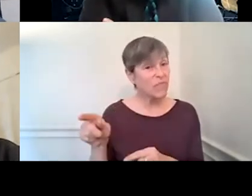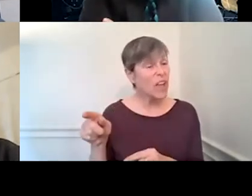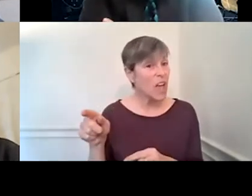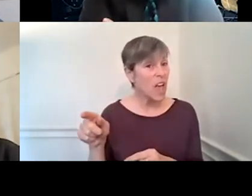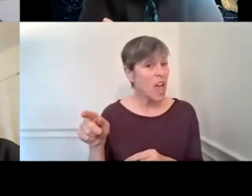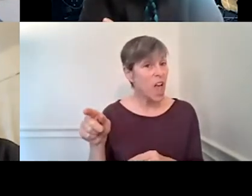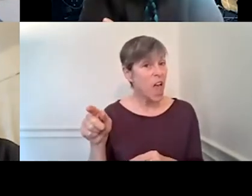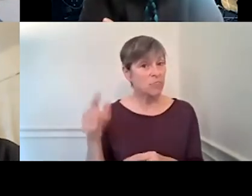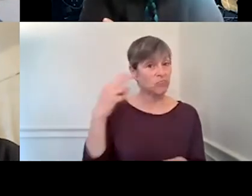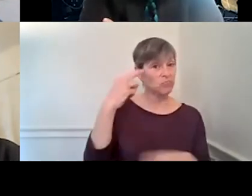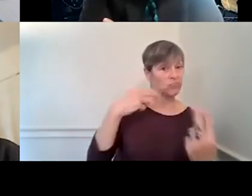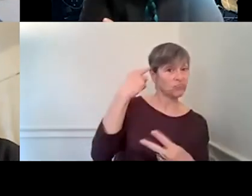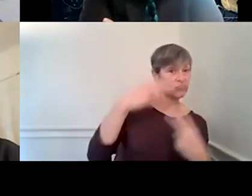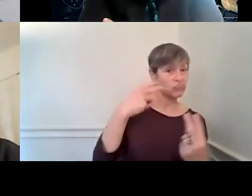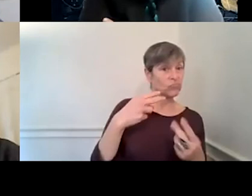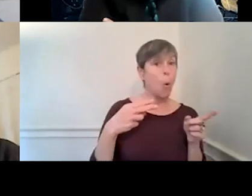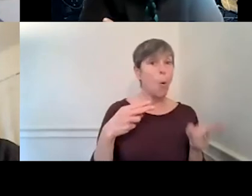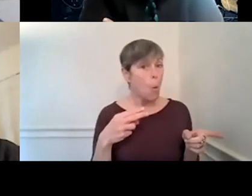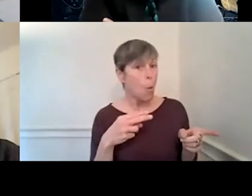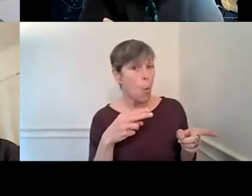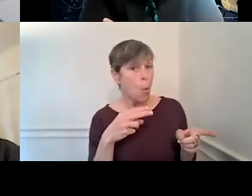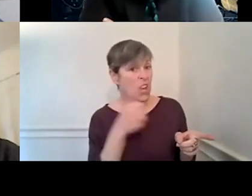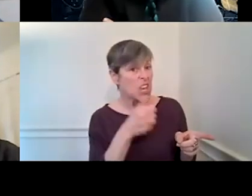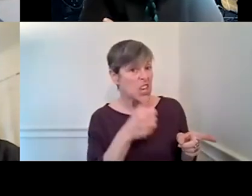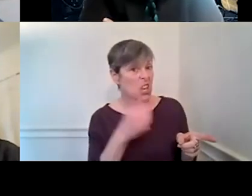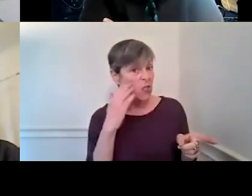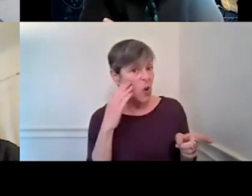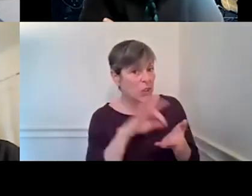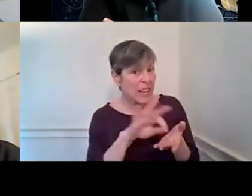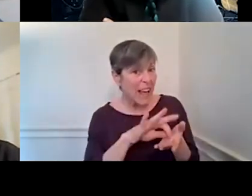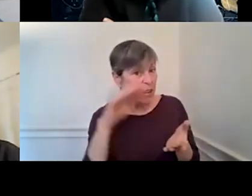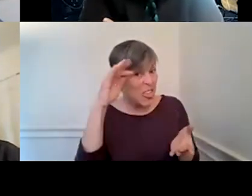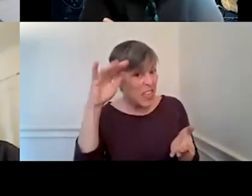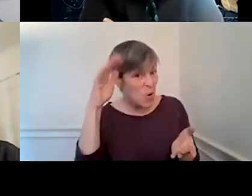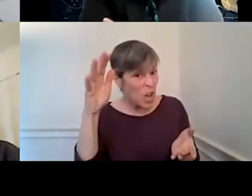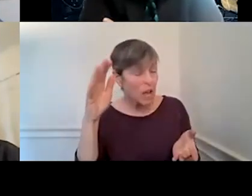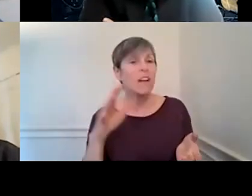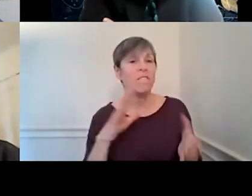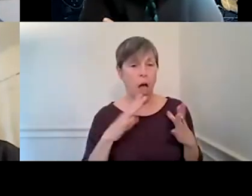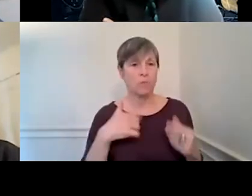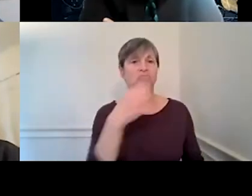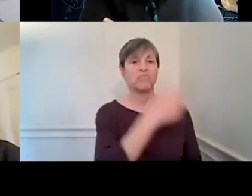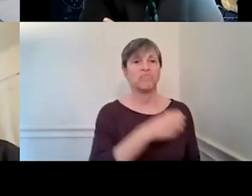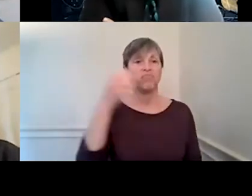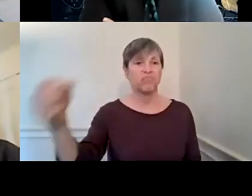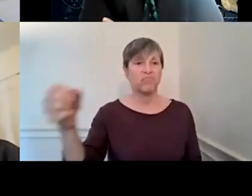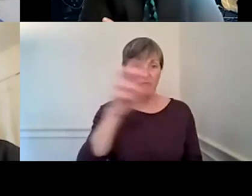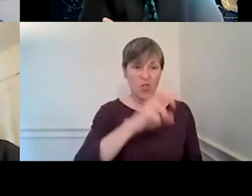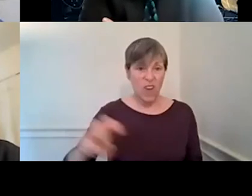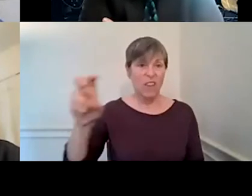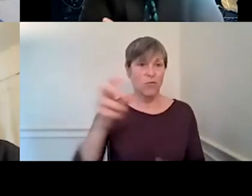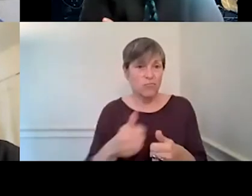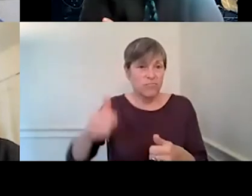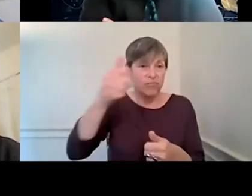knew a little bit about accounting in the theory, so it decided to transfer me to its executive office in New